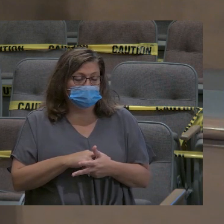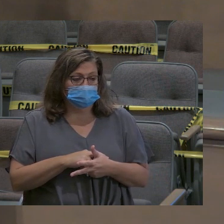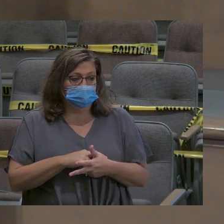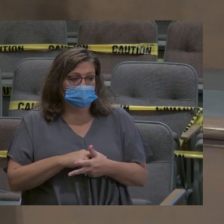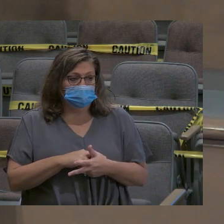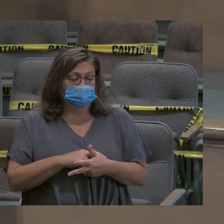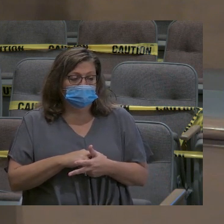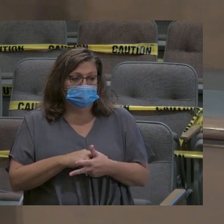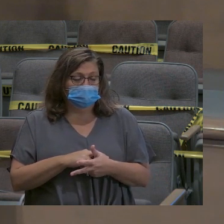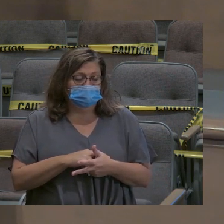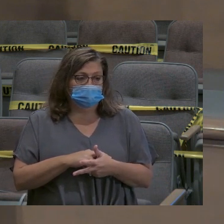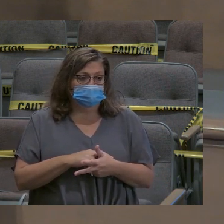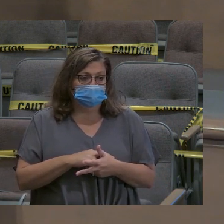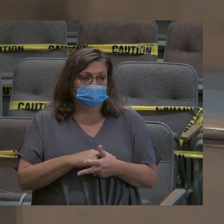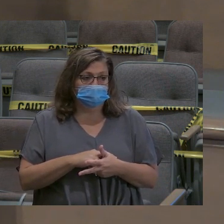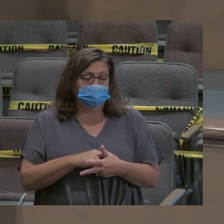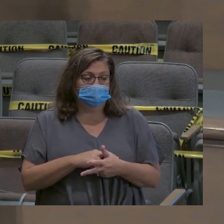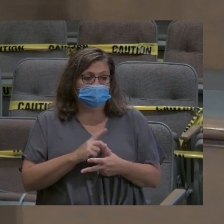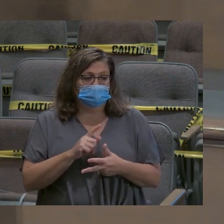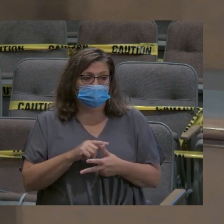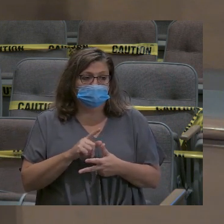mentioned it. Those are